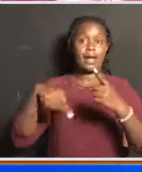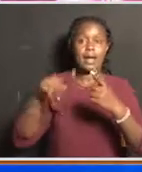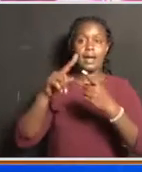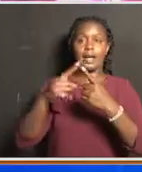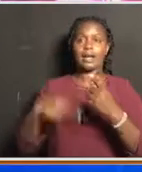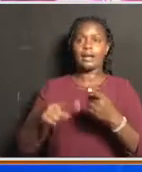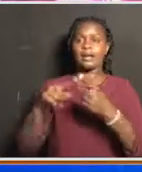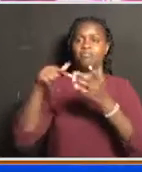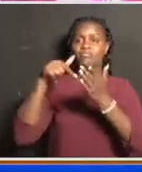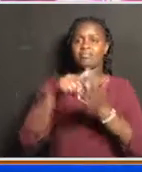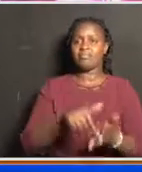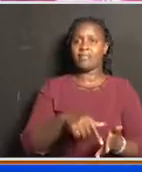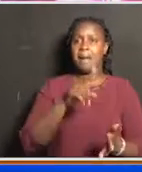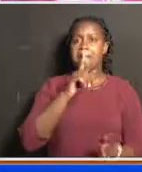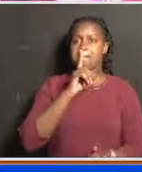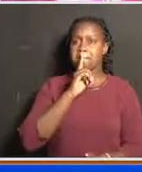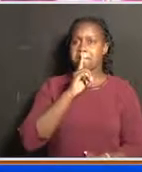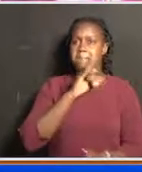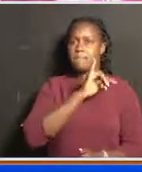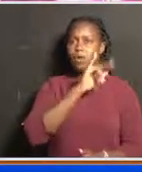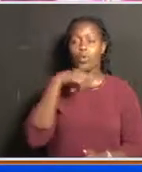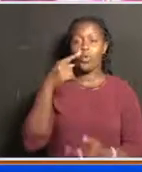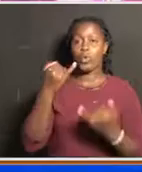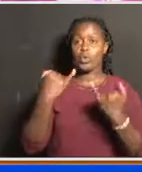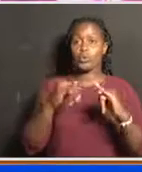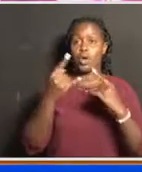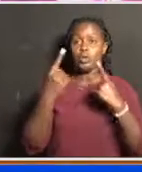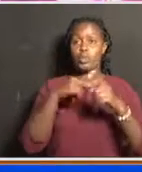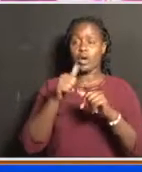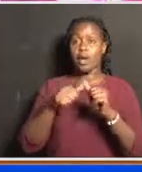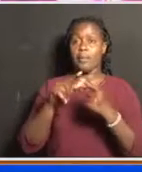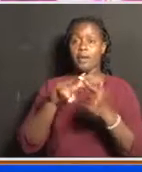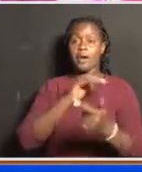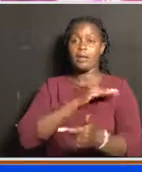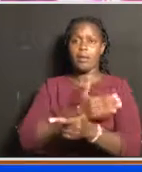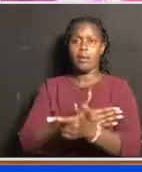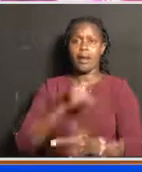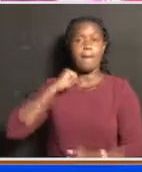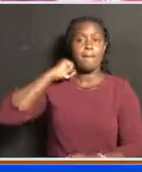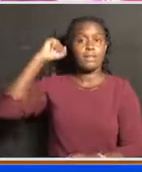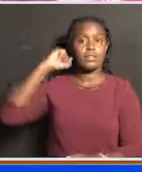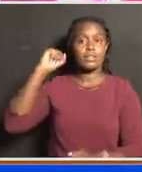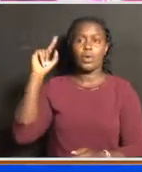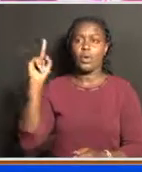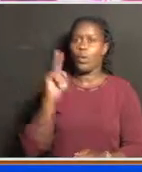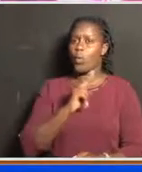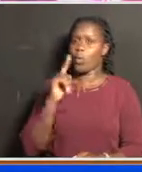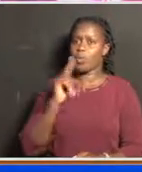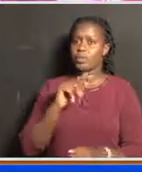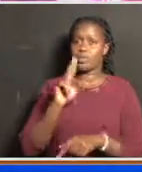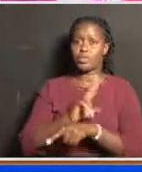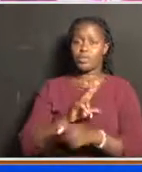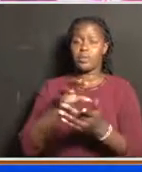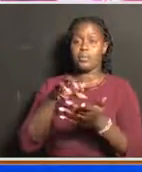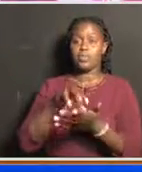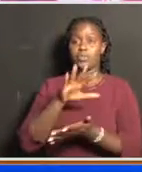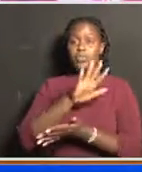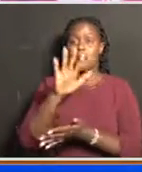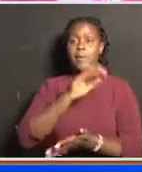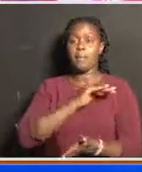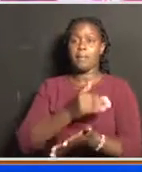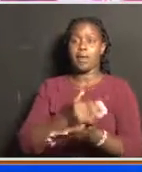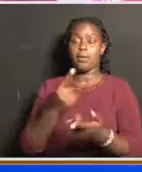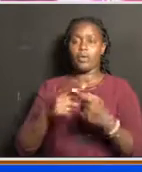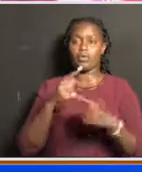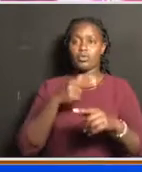silencing journalists who dare to speak truth to power. Politicians are among the worst offenders, using their positions of power to undermine media